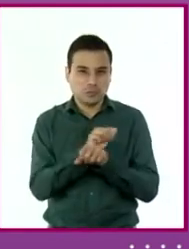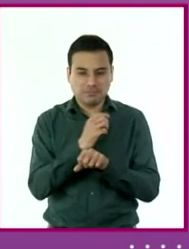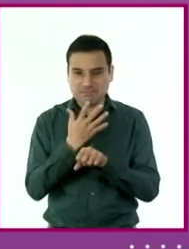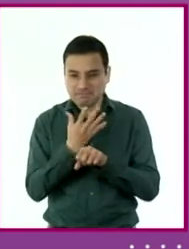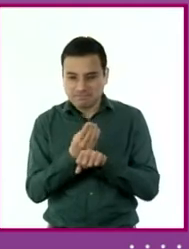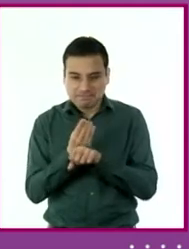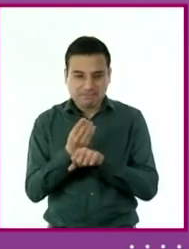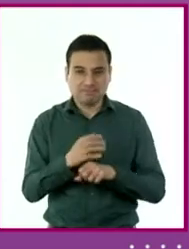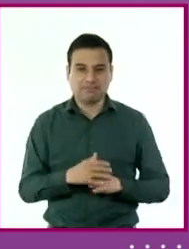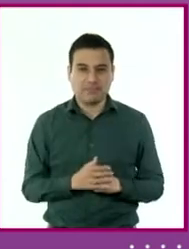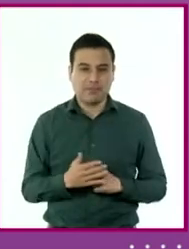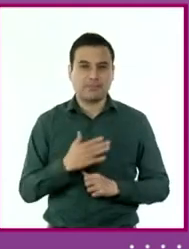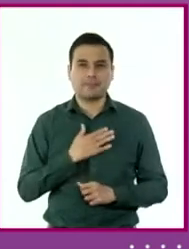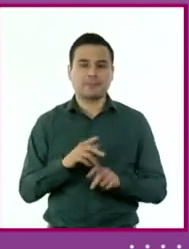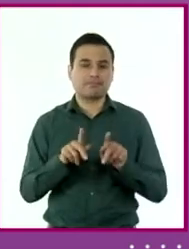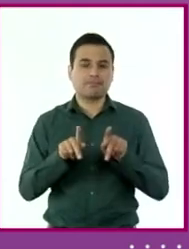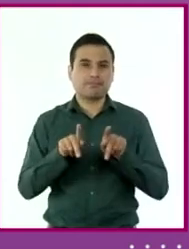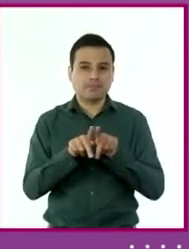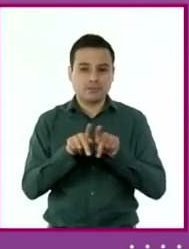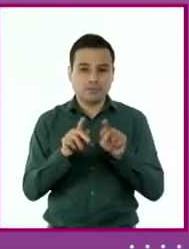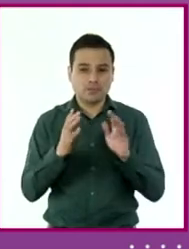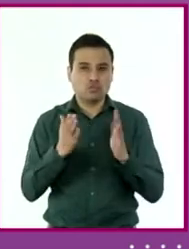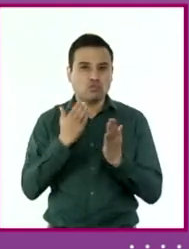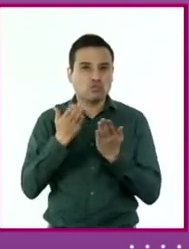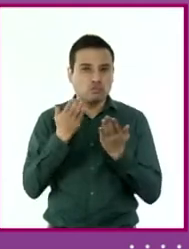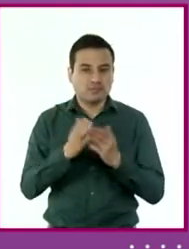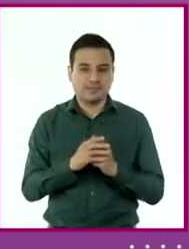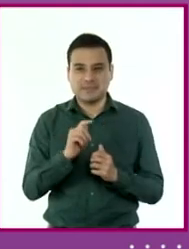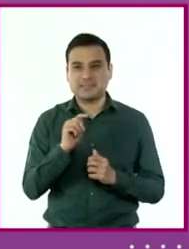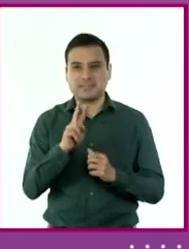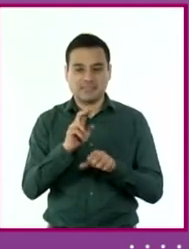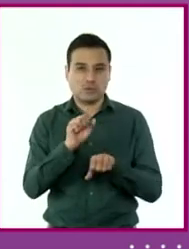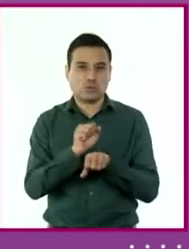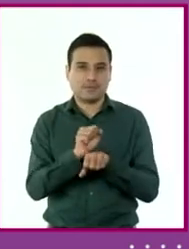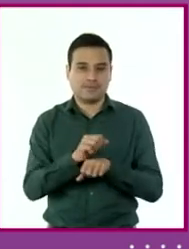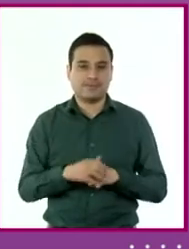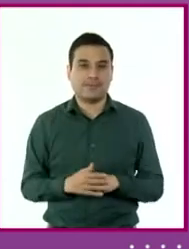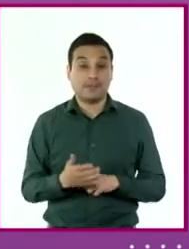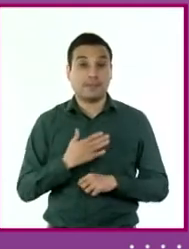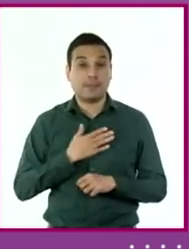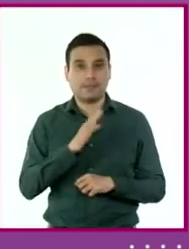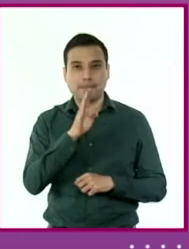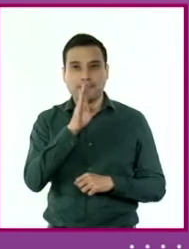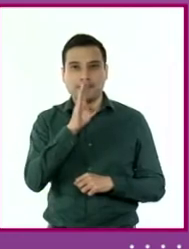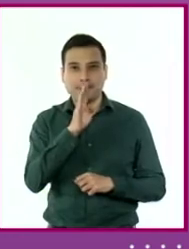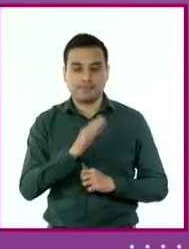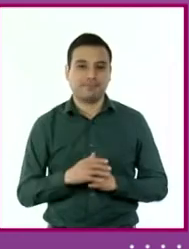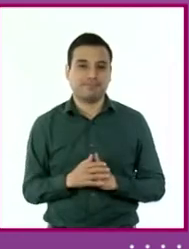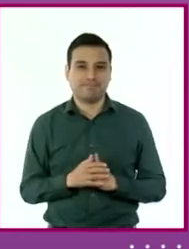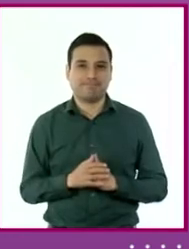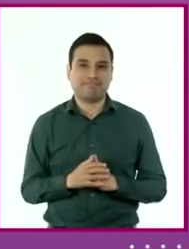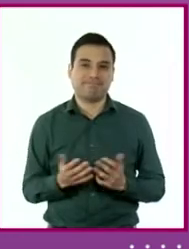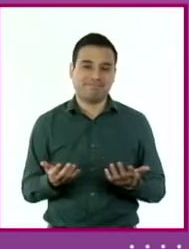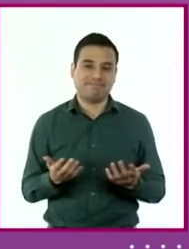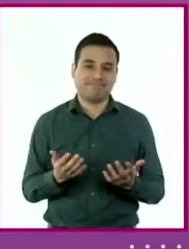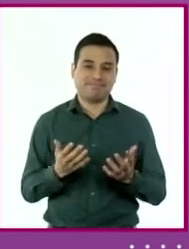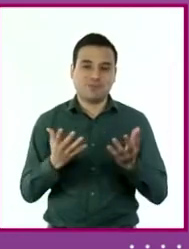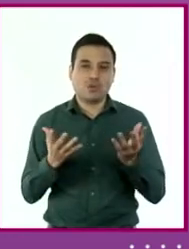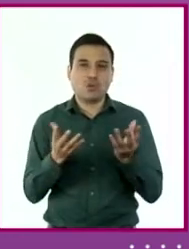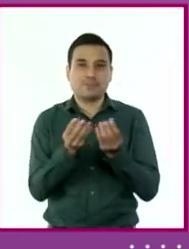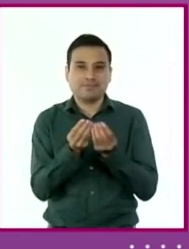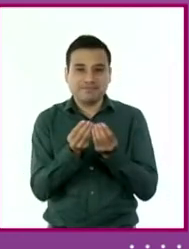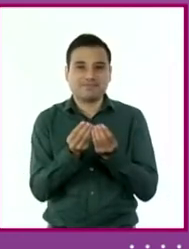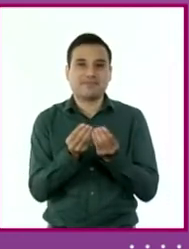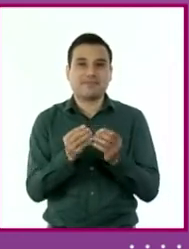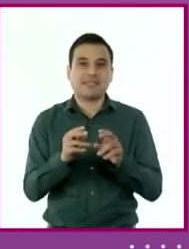study in the telesecundaria. This is my mother again, and here she is with her niece Daniela,